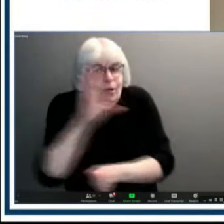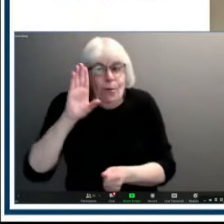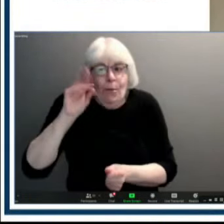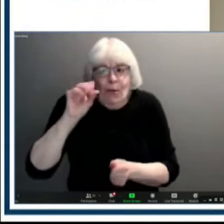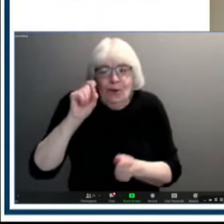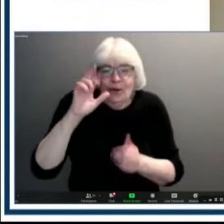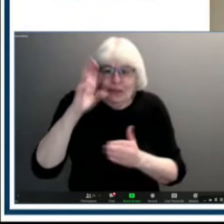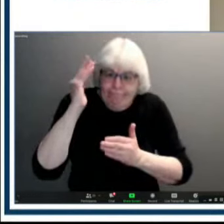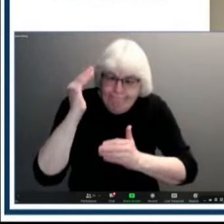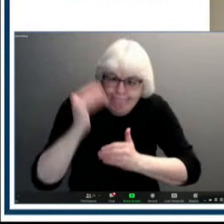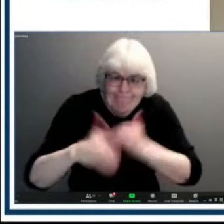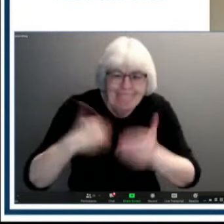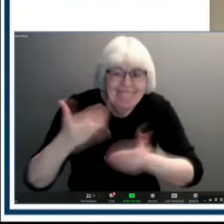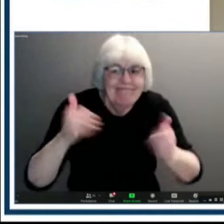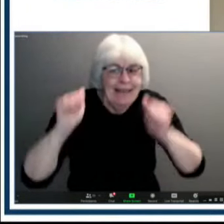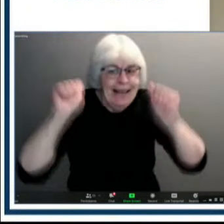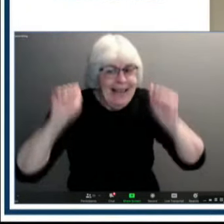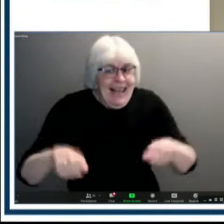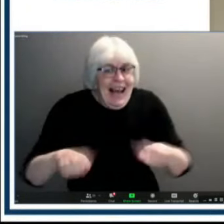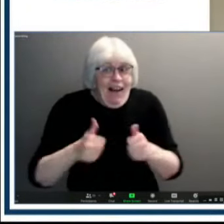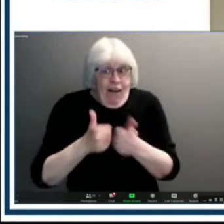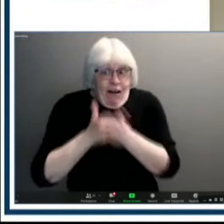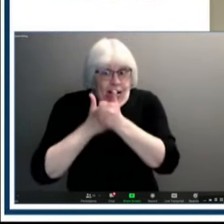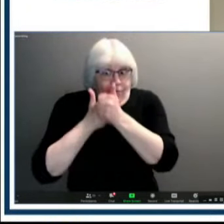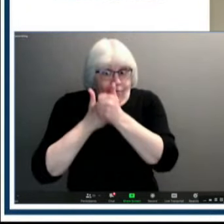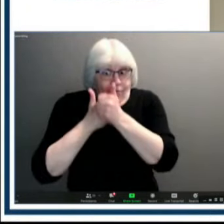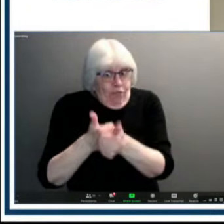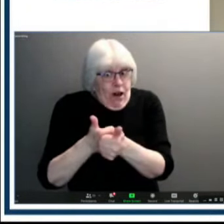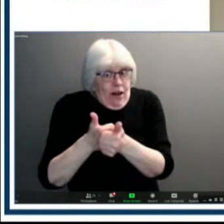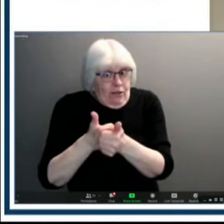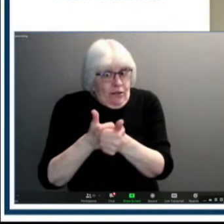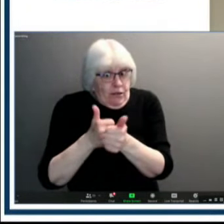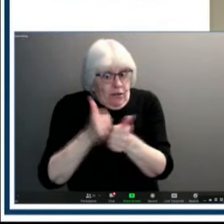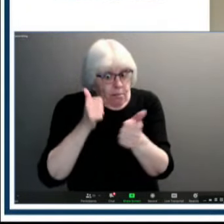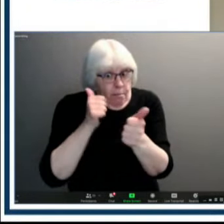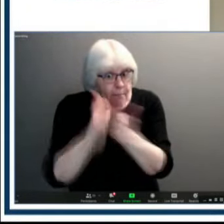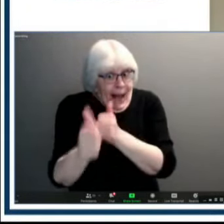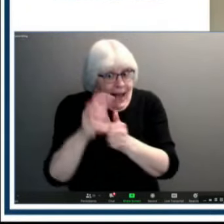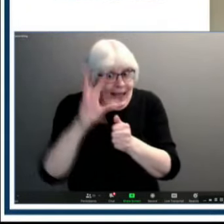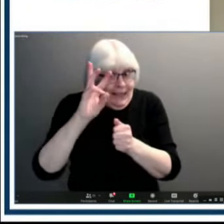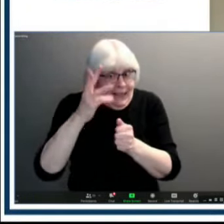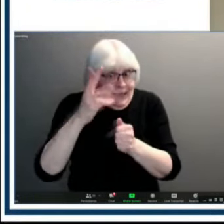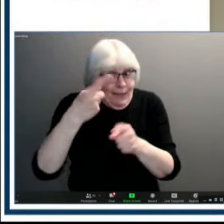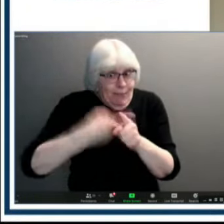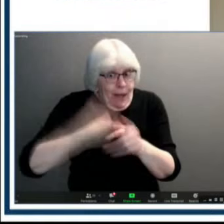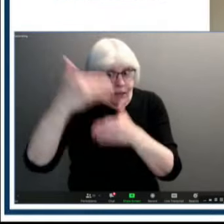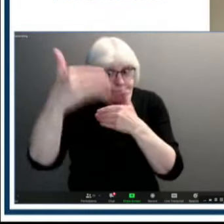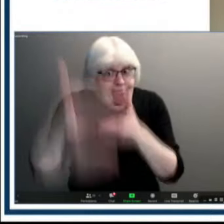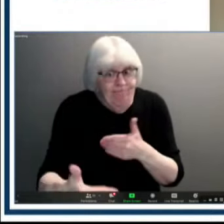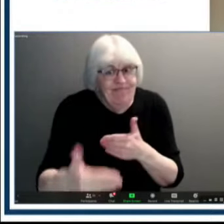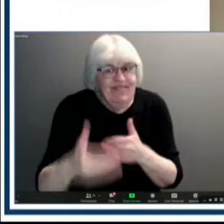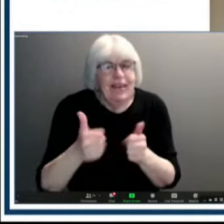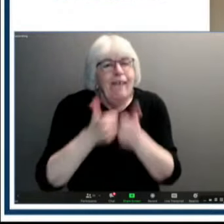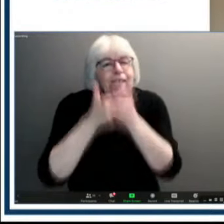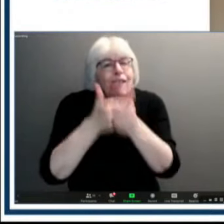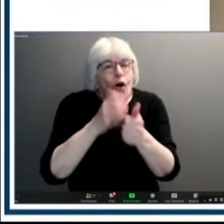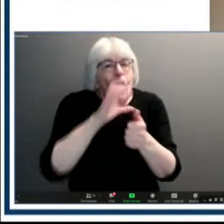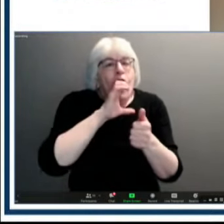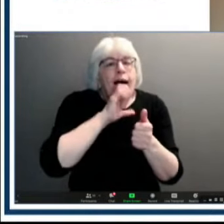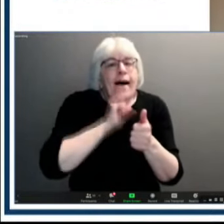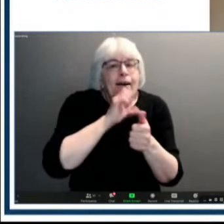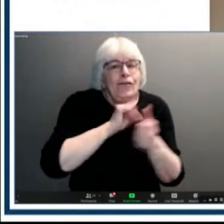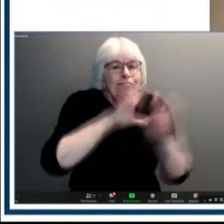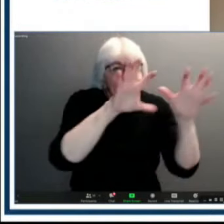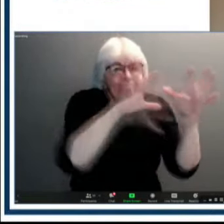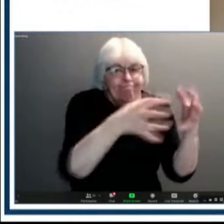people are eligible at their 6-month mark. We've already opened up additional appointments for booster doses for those 60 plus in the last